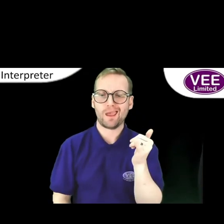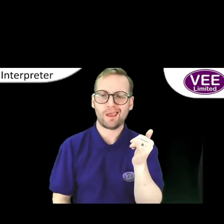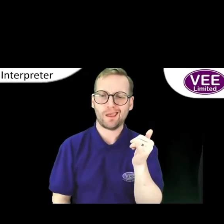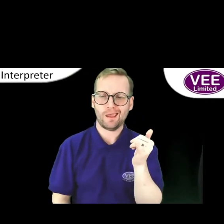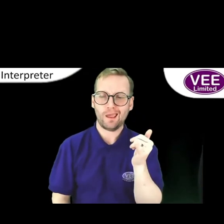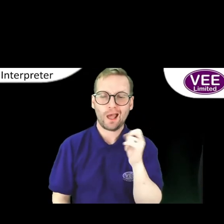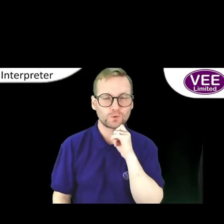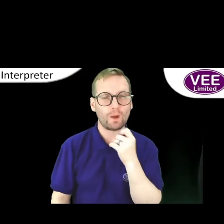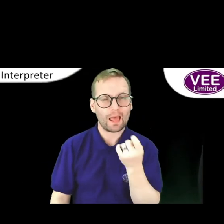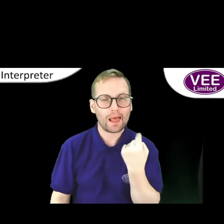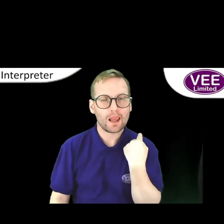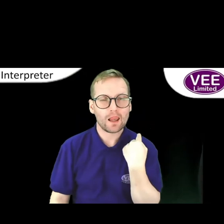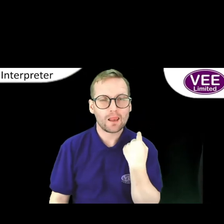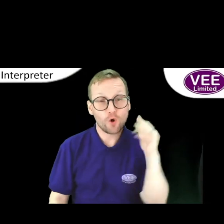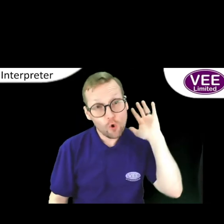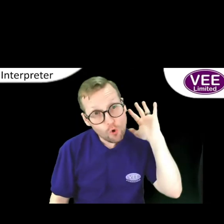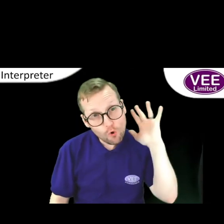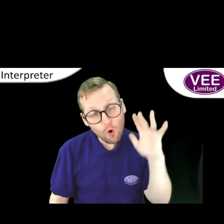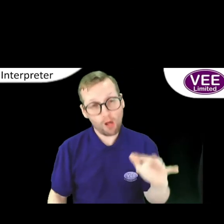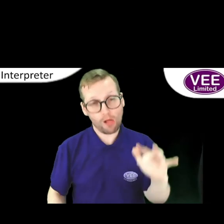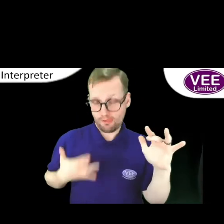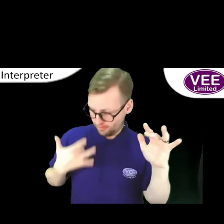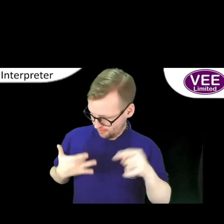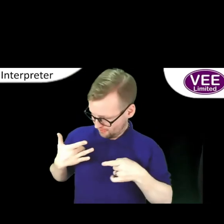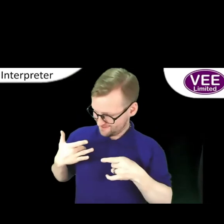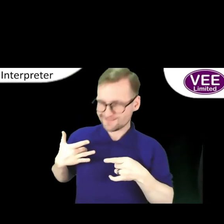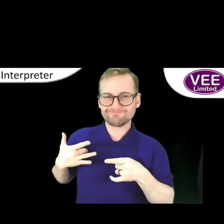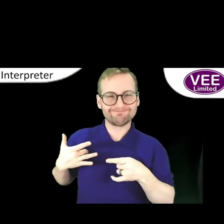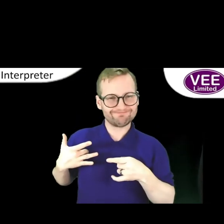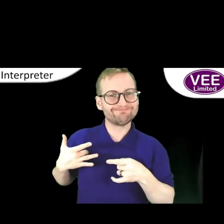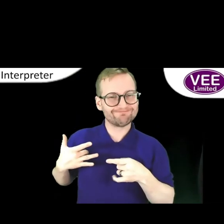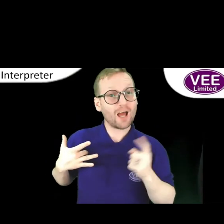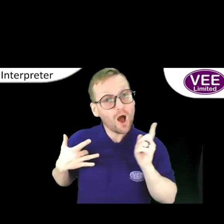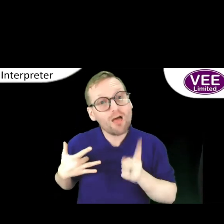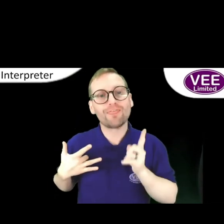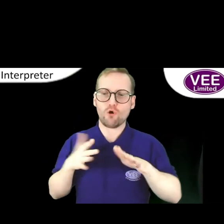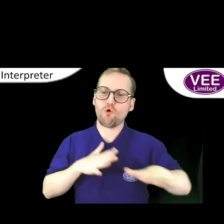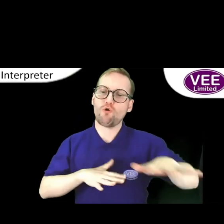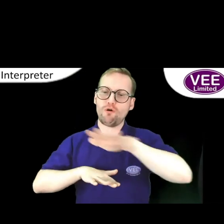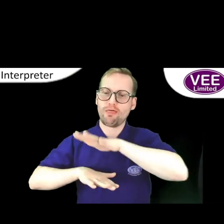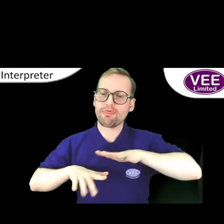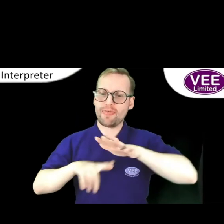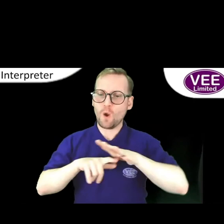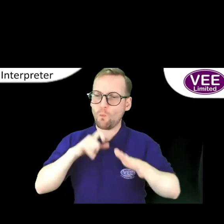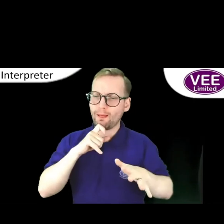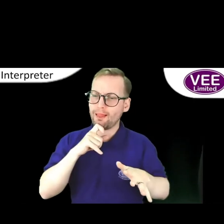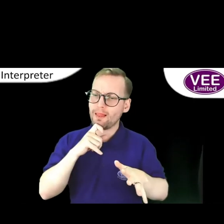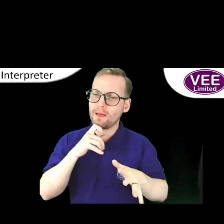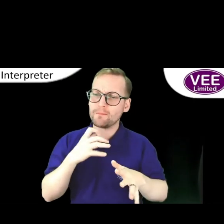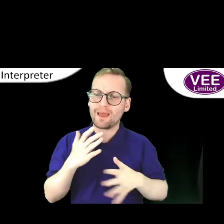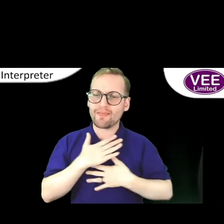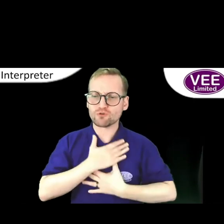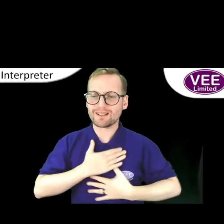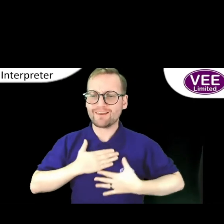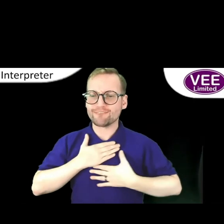it will for all that, the sense and worth o'er all the earth shall bear the grief for